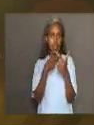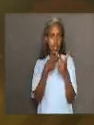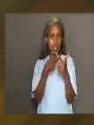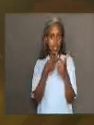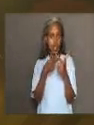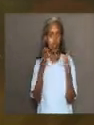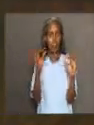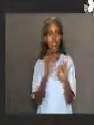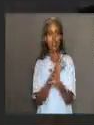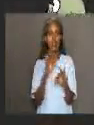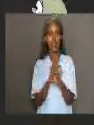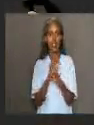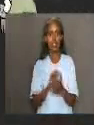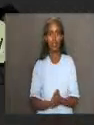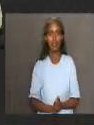of the function.